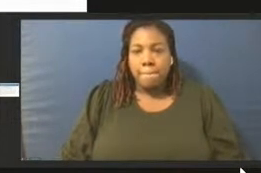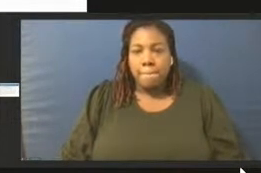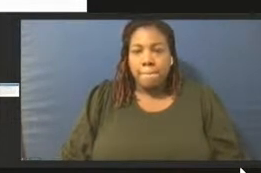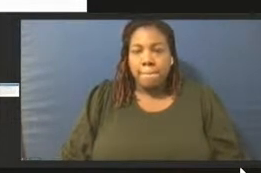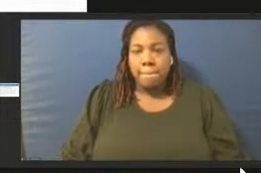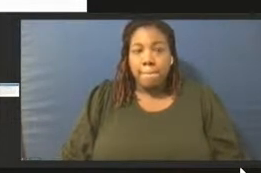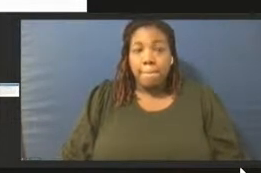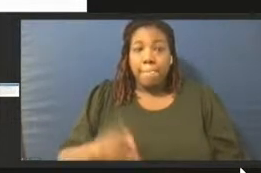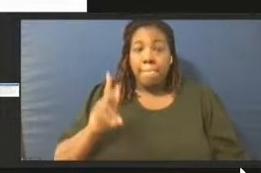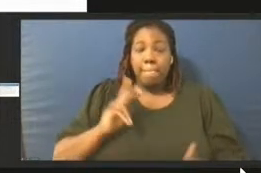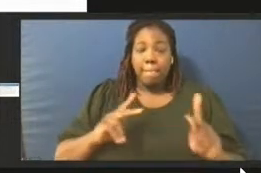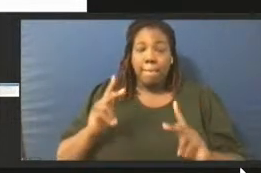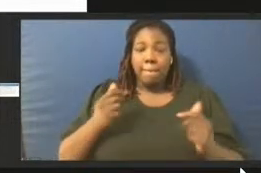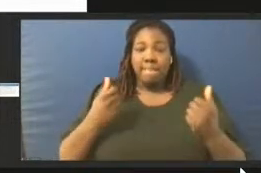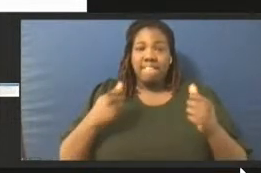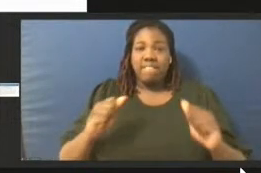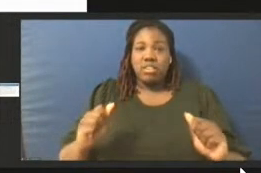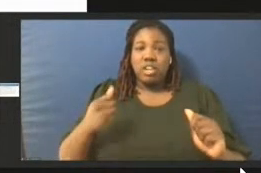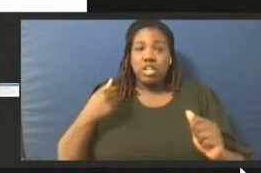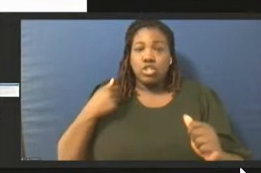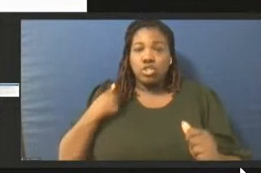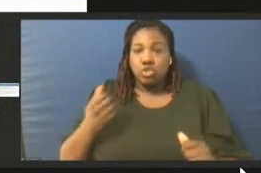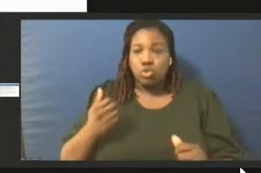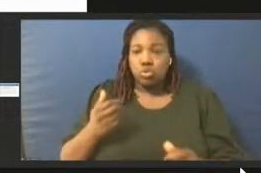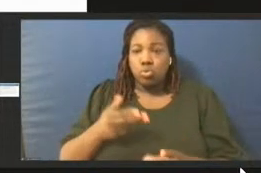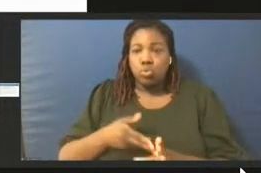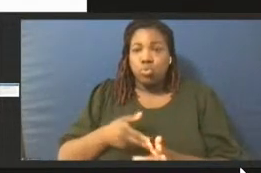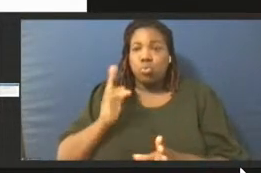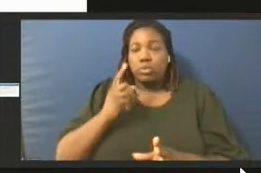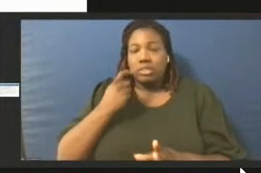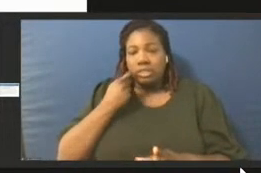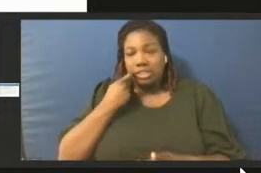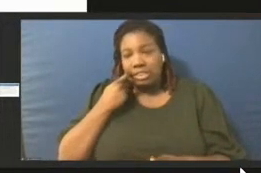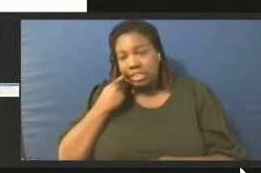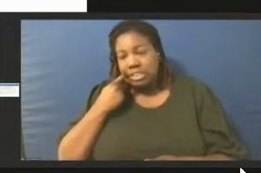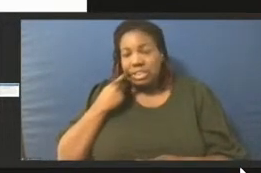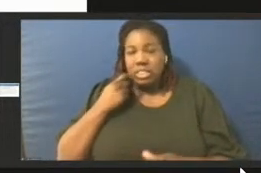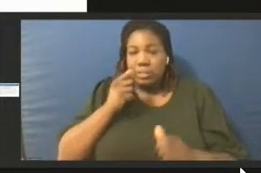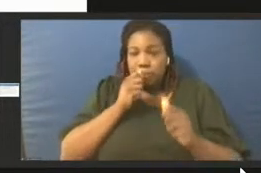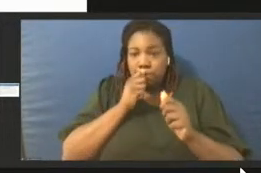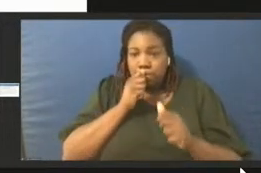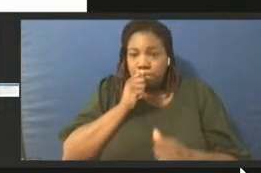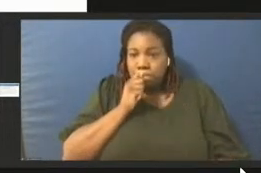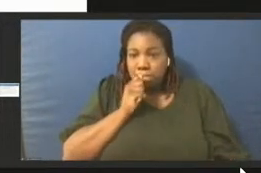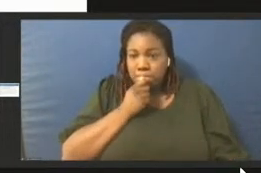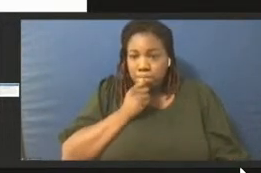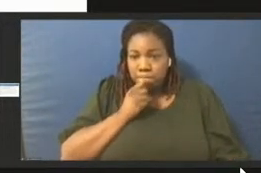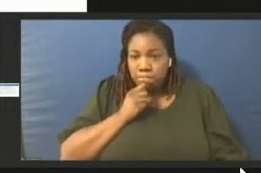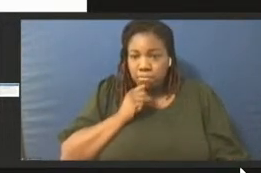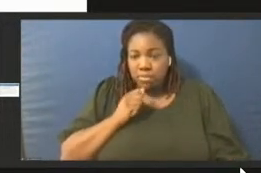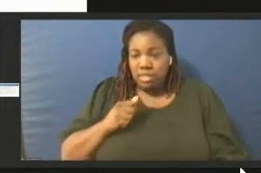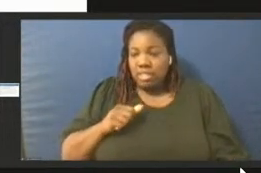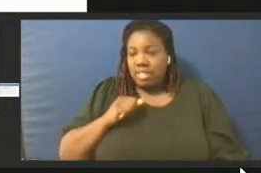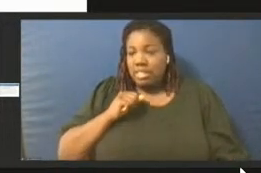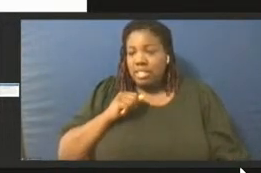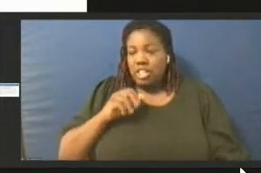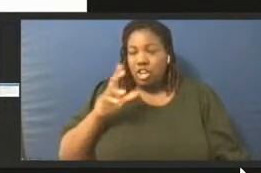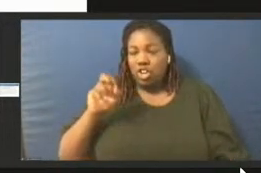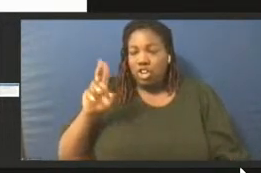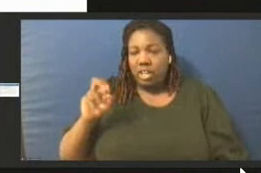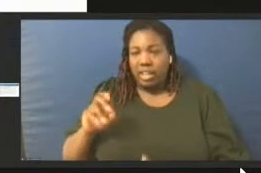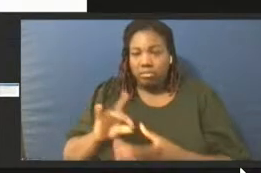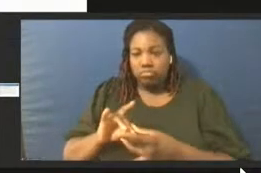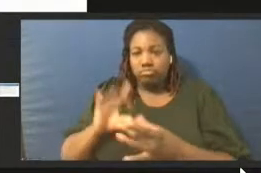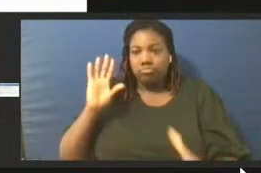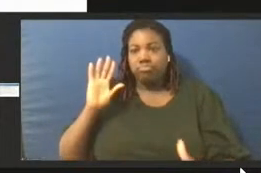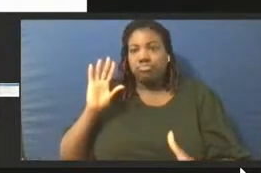People trying to break their addictions have suffered significantly during this pandemic due to disruption in their care. It's hard enough